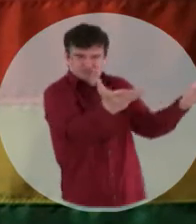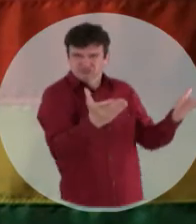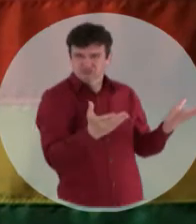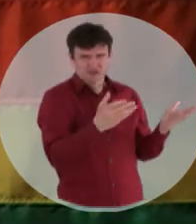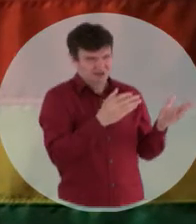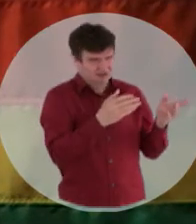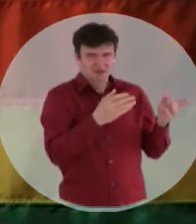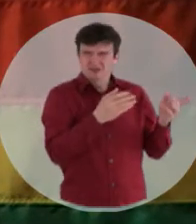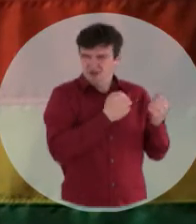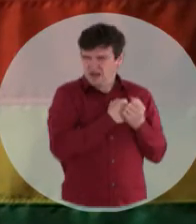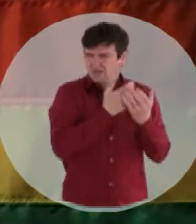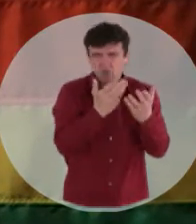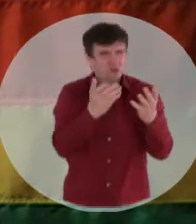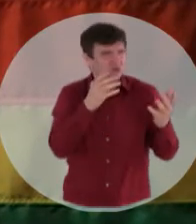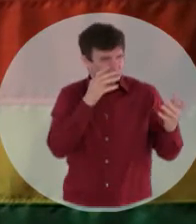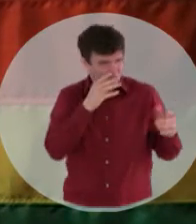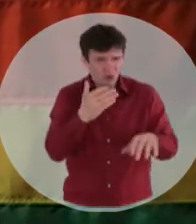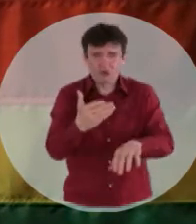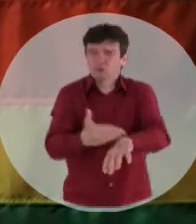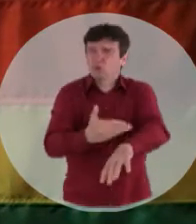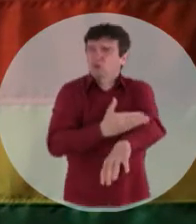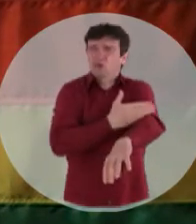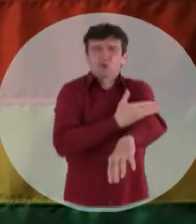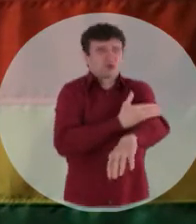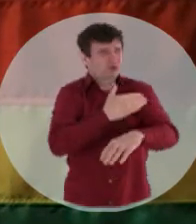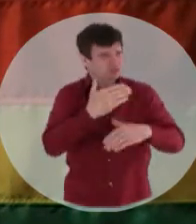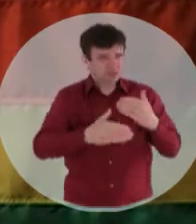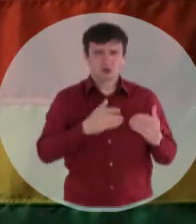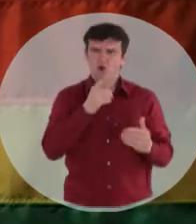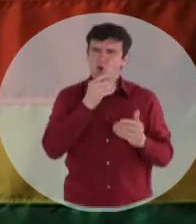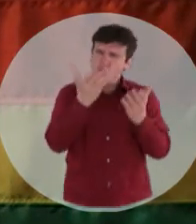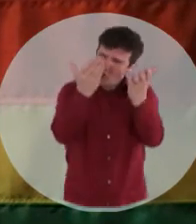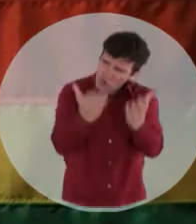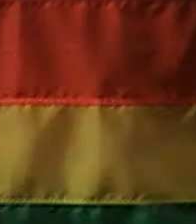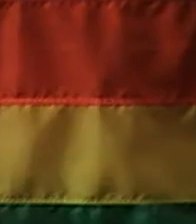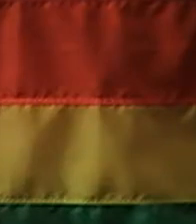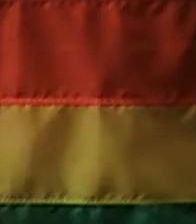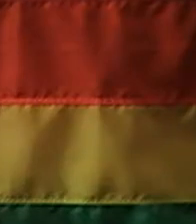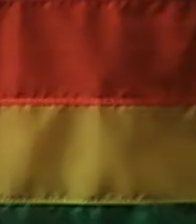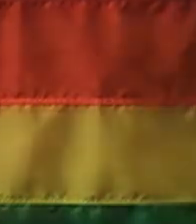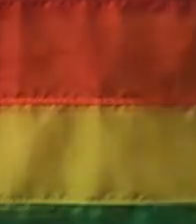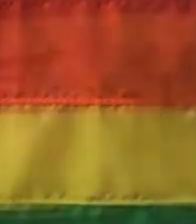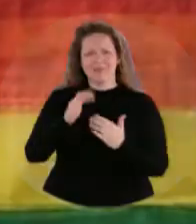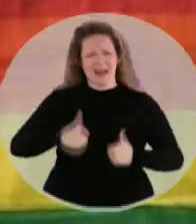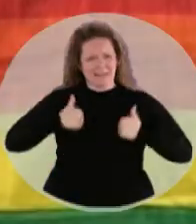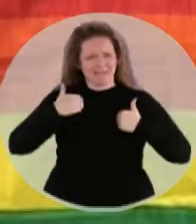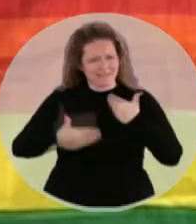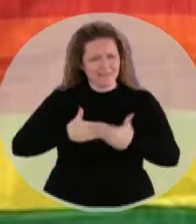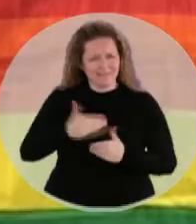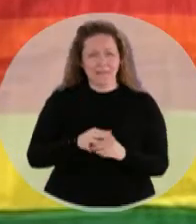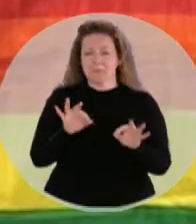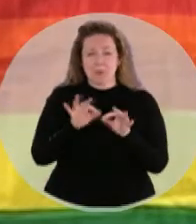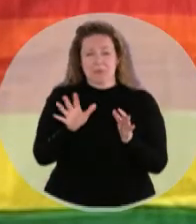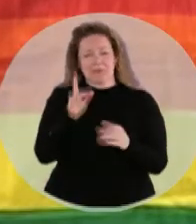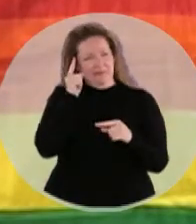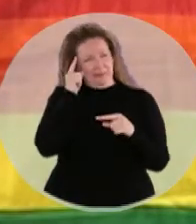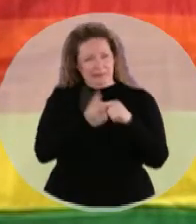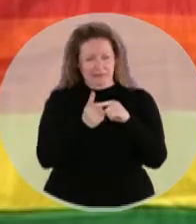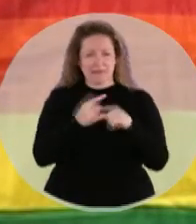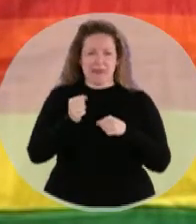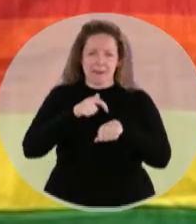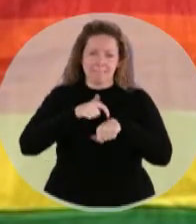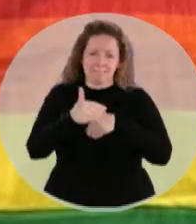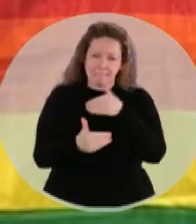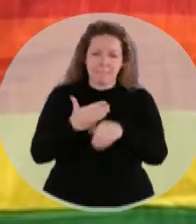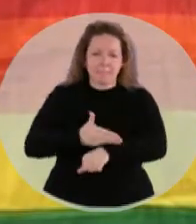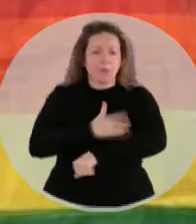better. Just be yourself and be proud of who you are. So just remember, it